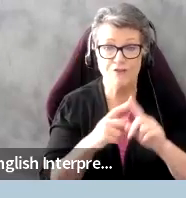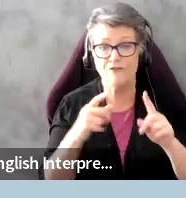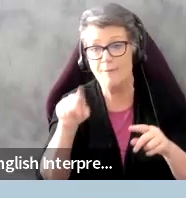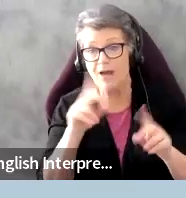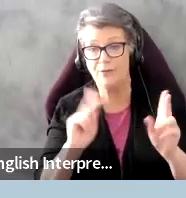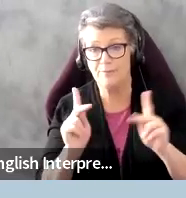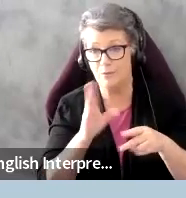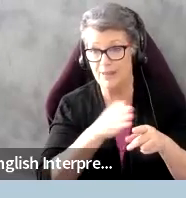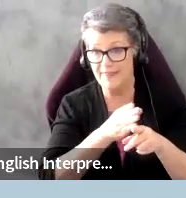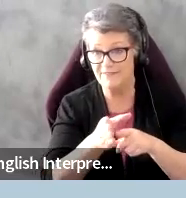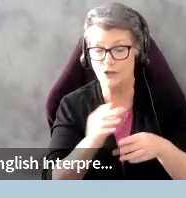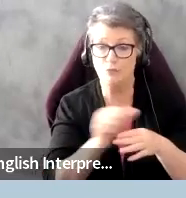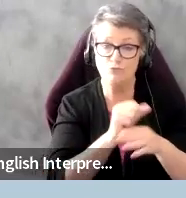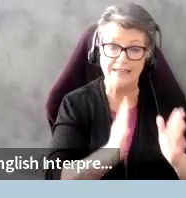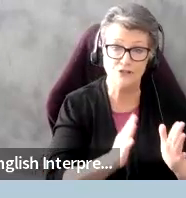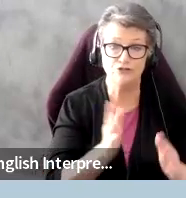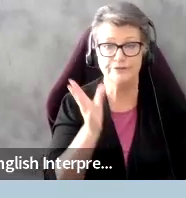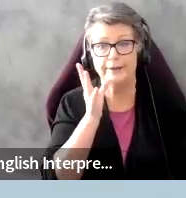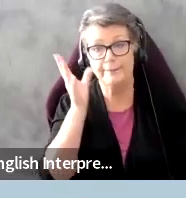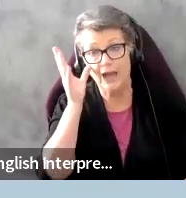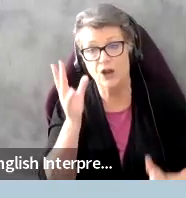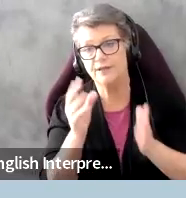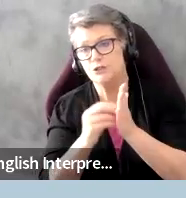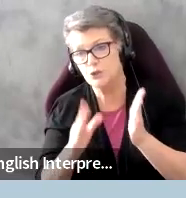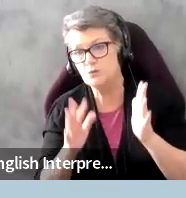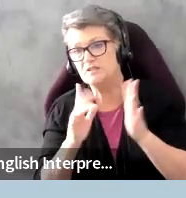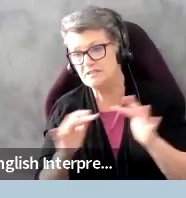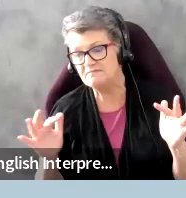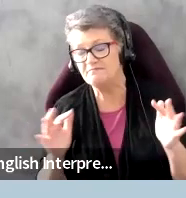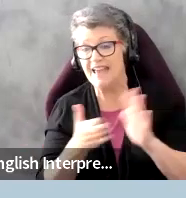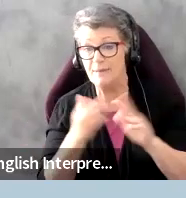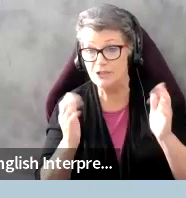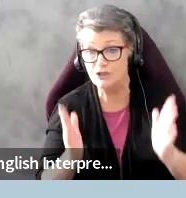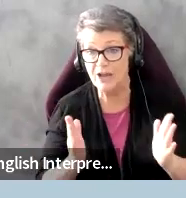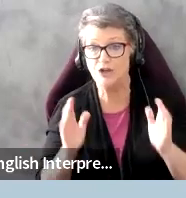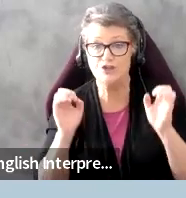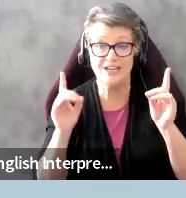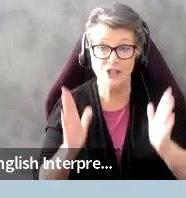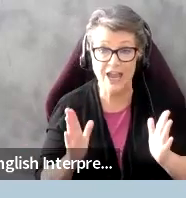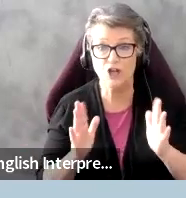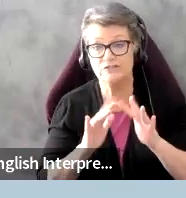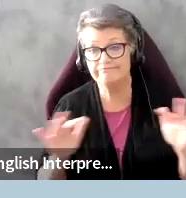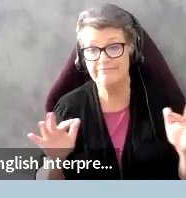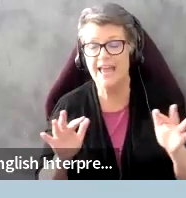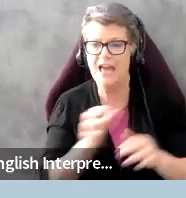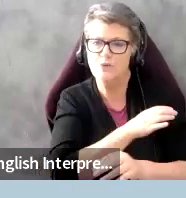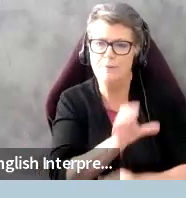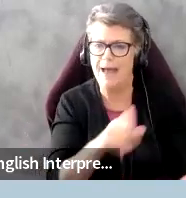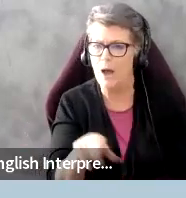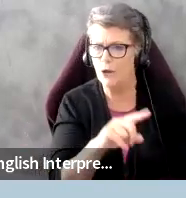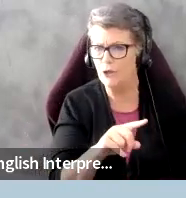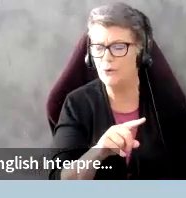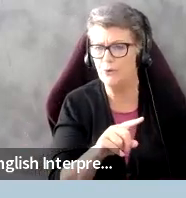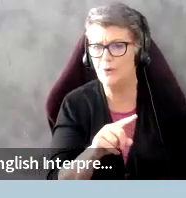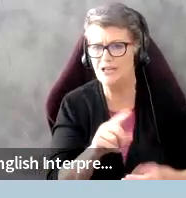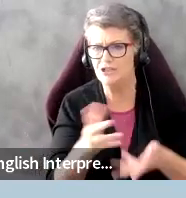the field, practitioners, parents, students, administrators, educators, and to empower you as you